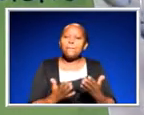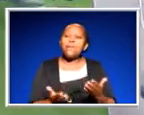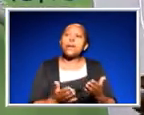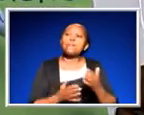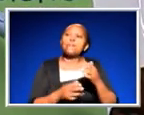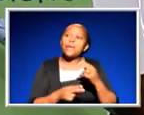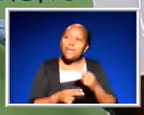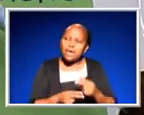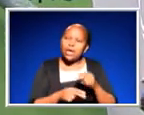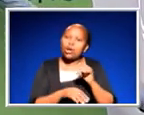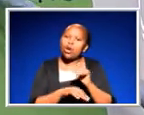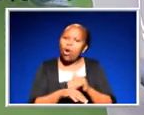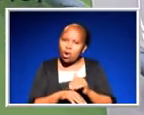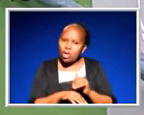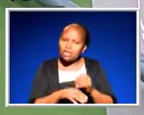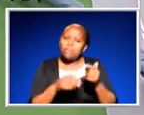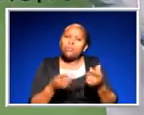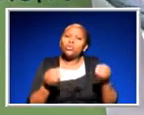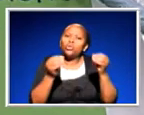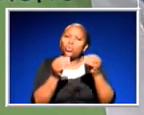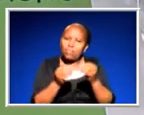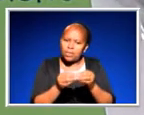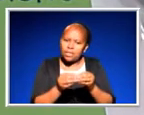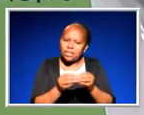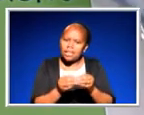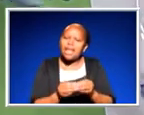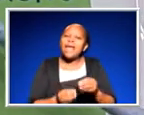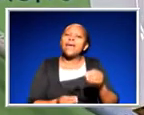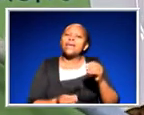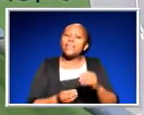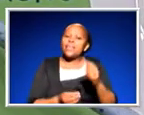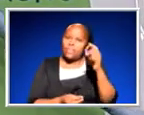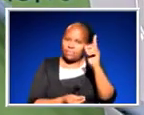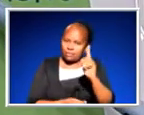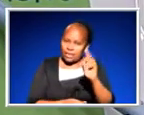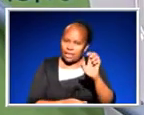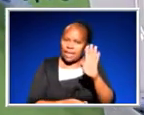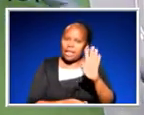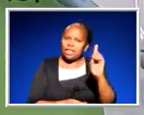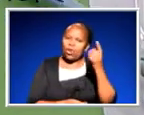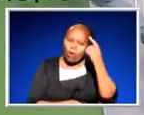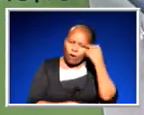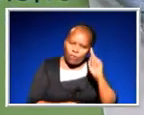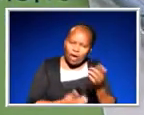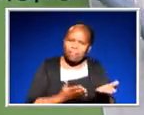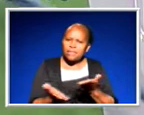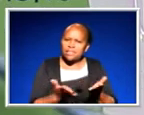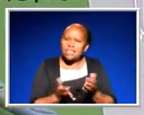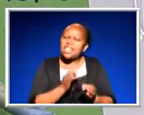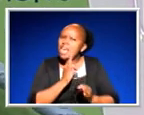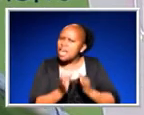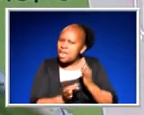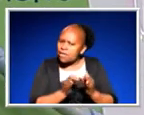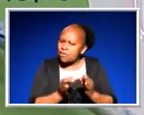called upon to meet the debts of a business in case